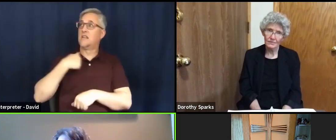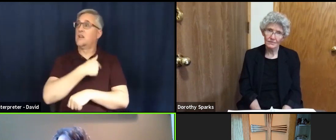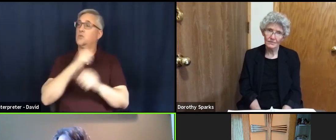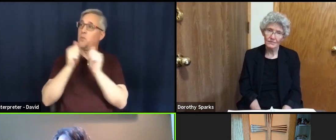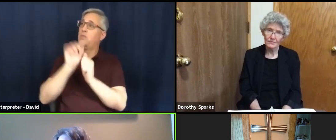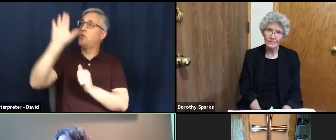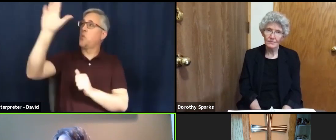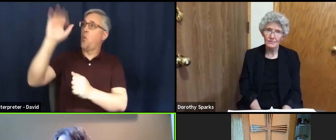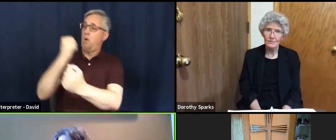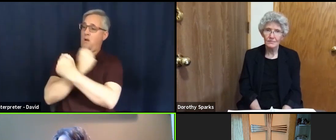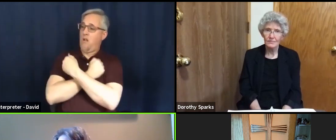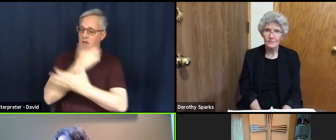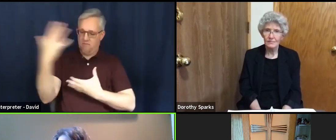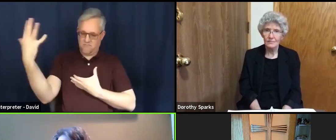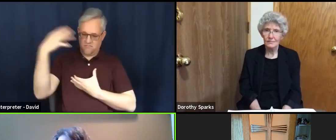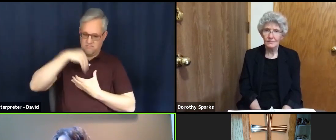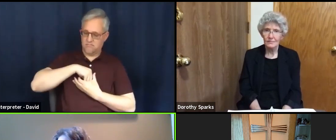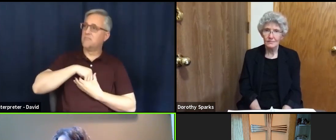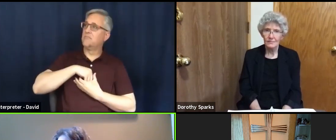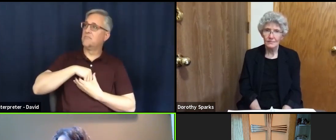Help us to depend on you